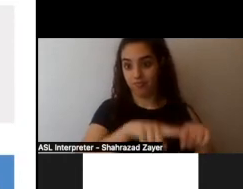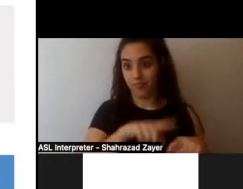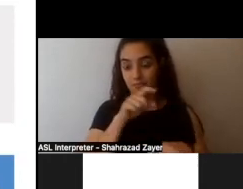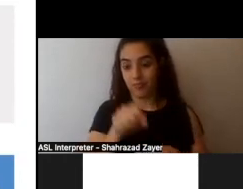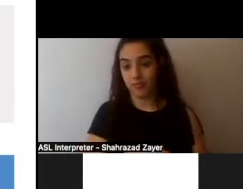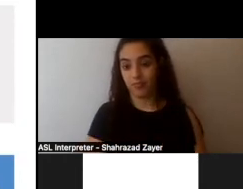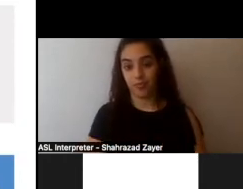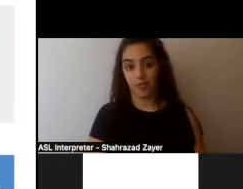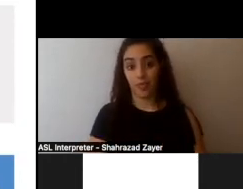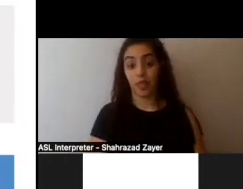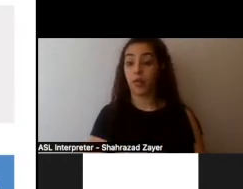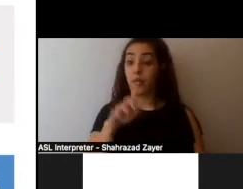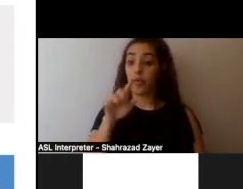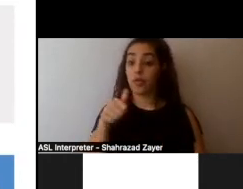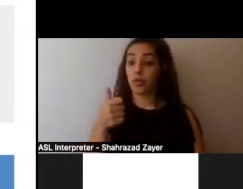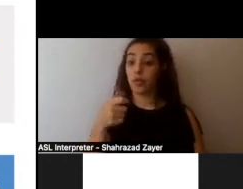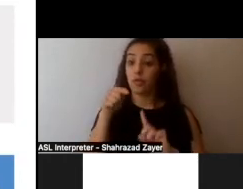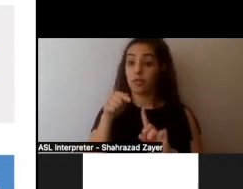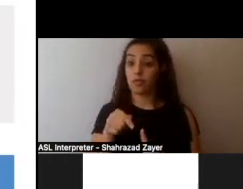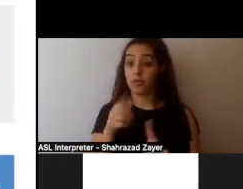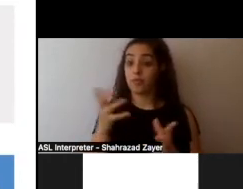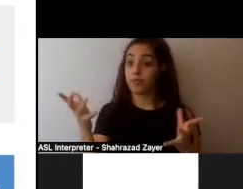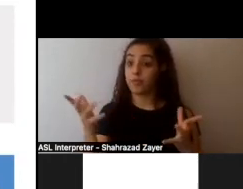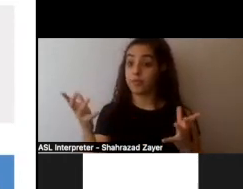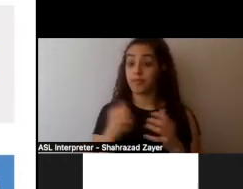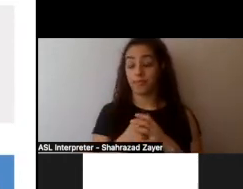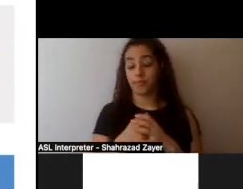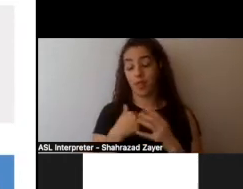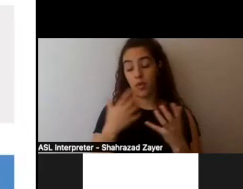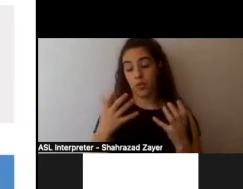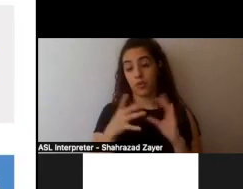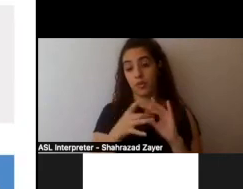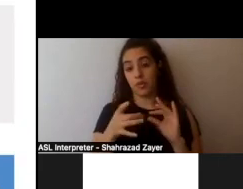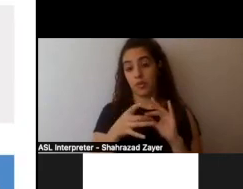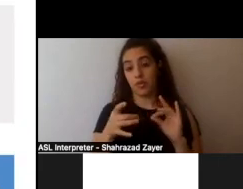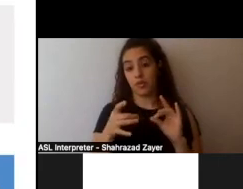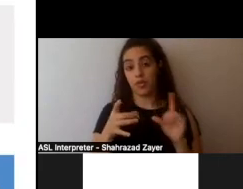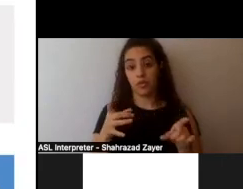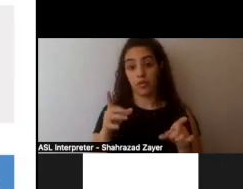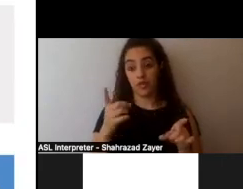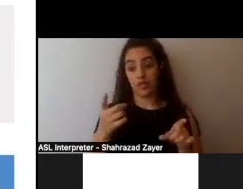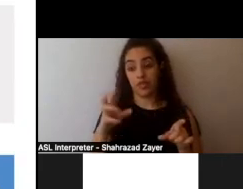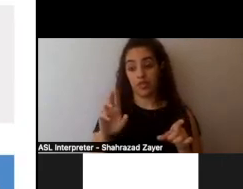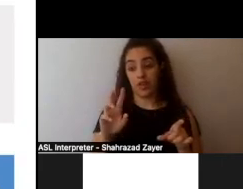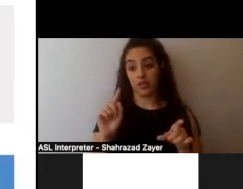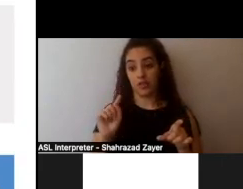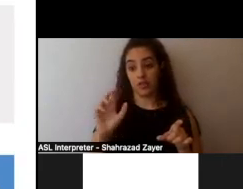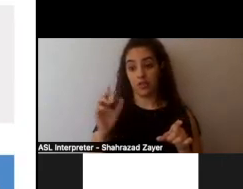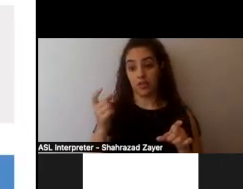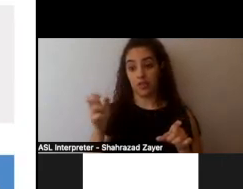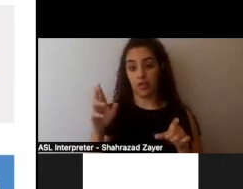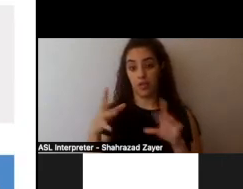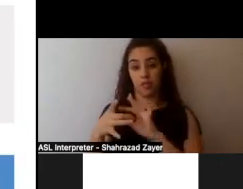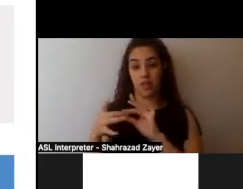One other point is I wanted to mention, as Dr. Tucker was talking about, the